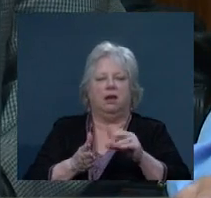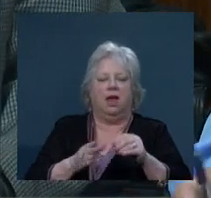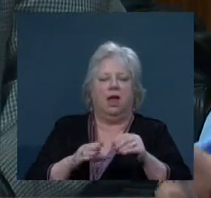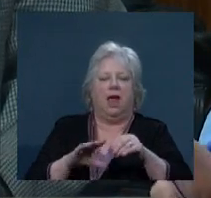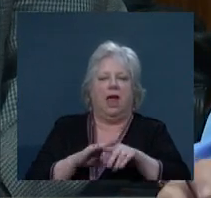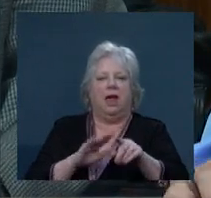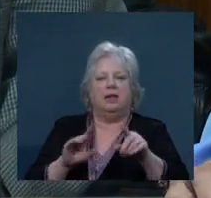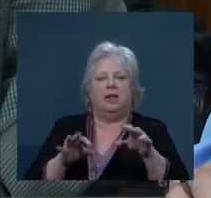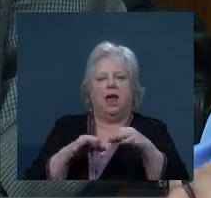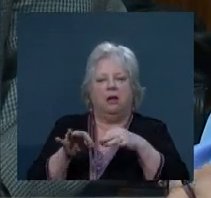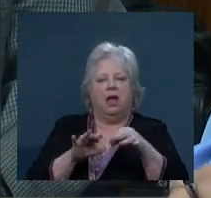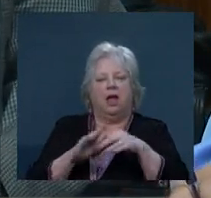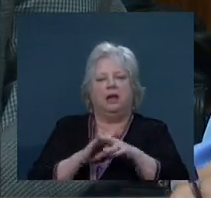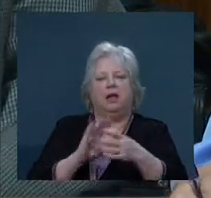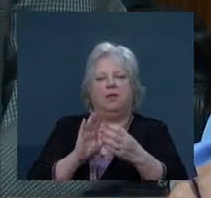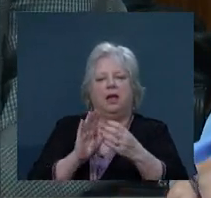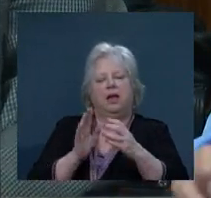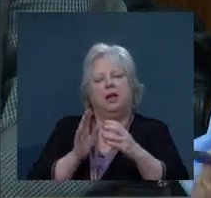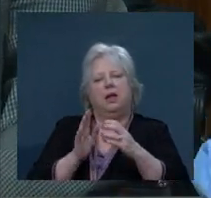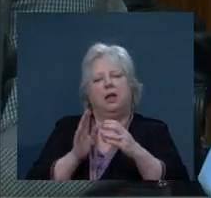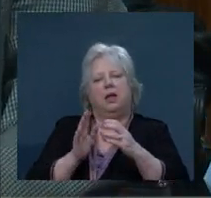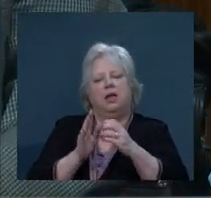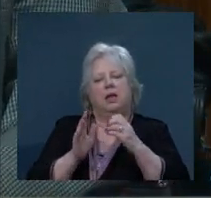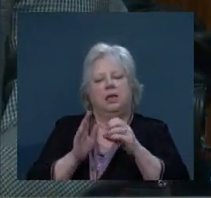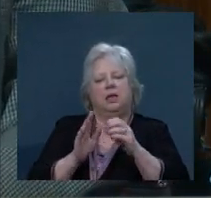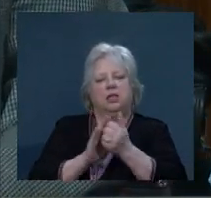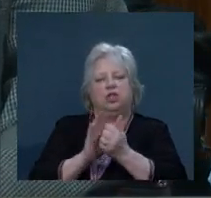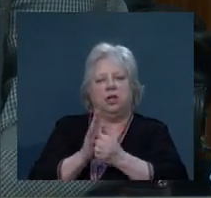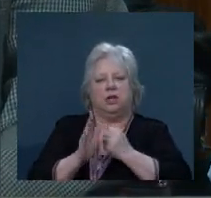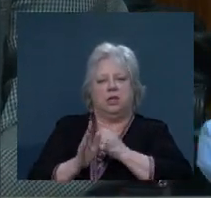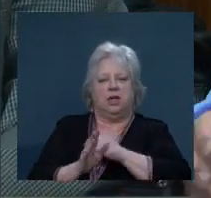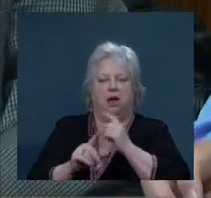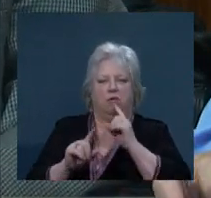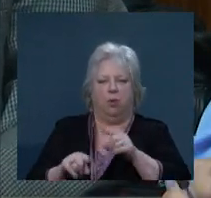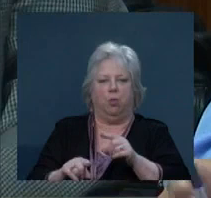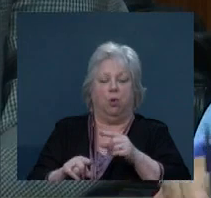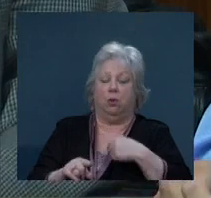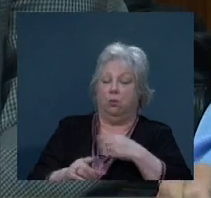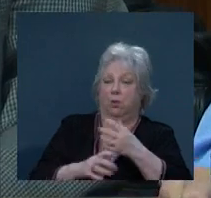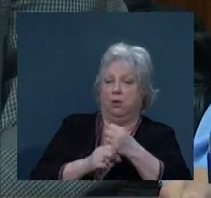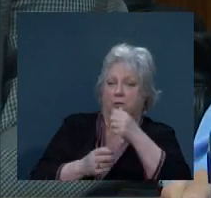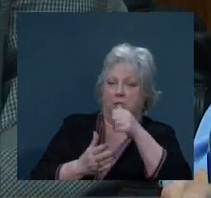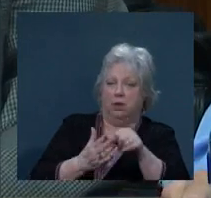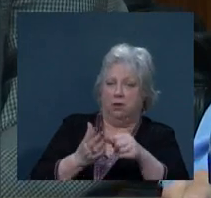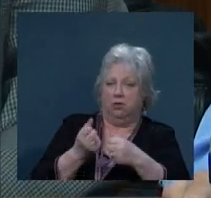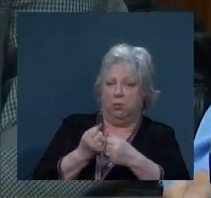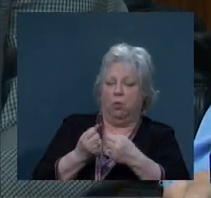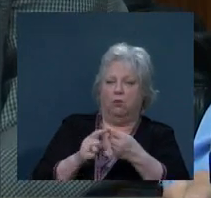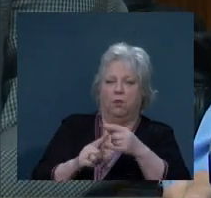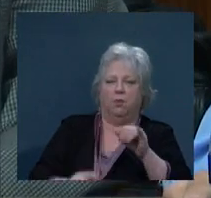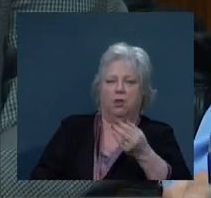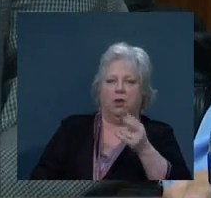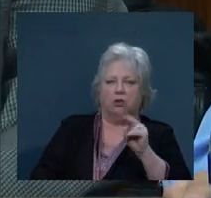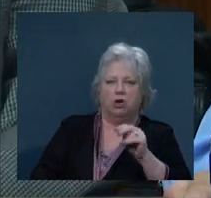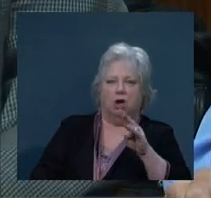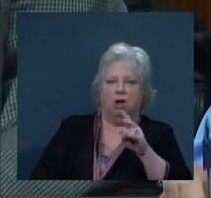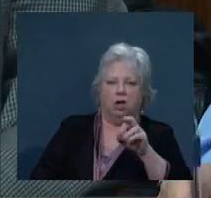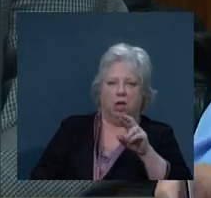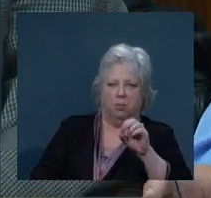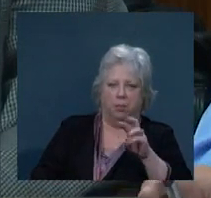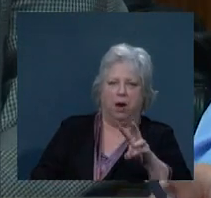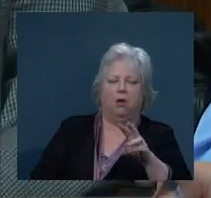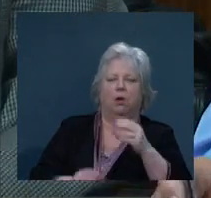5 and 6 of the agenda staff report. We did receive a letter of support from the John Barrow Neighborhood